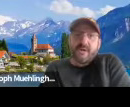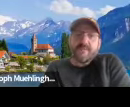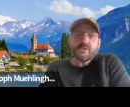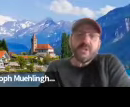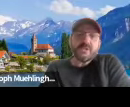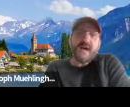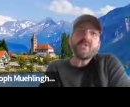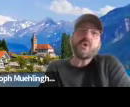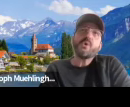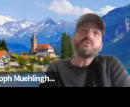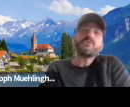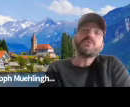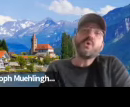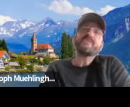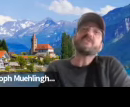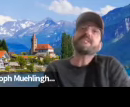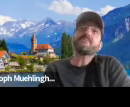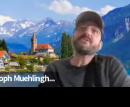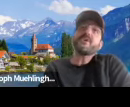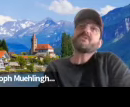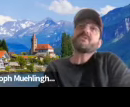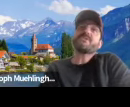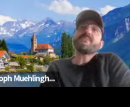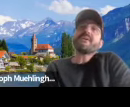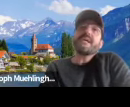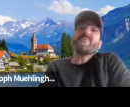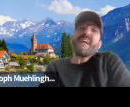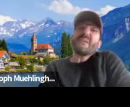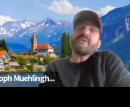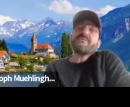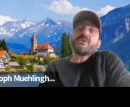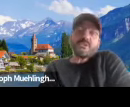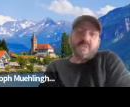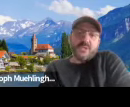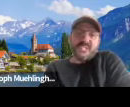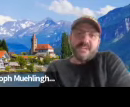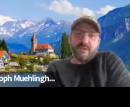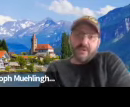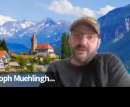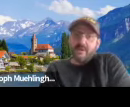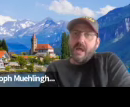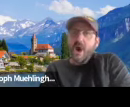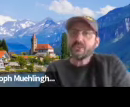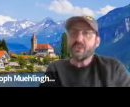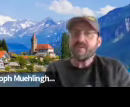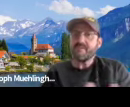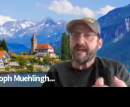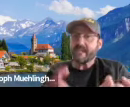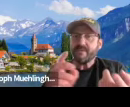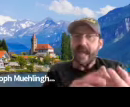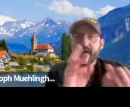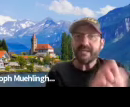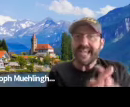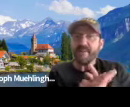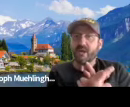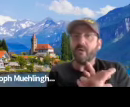how it works, because now we're going to go to the nervous system, and the nervous system in many ways works very similar, also in the fact